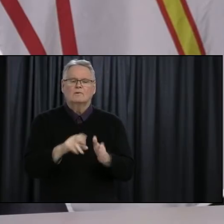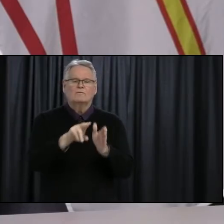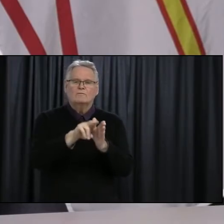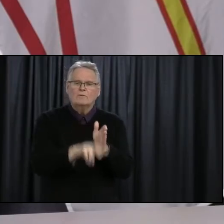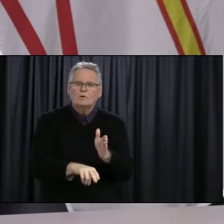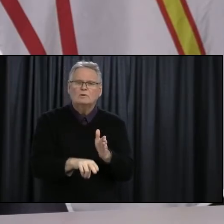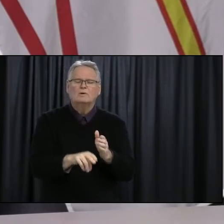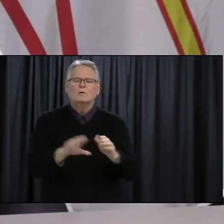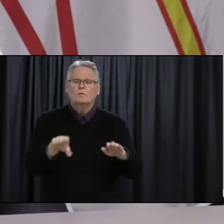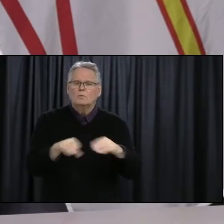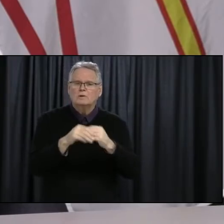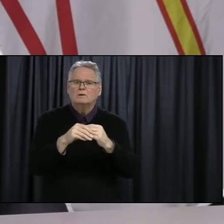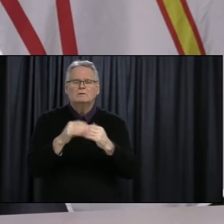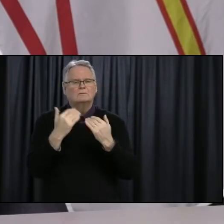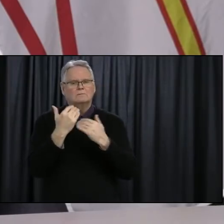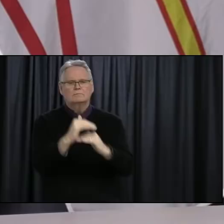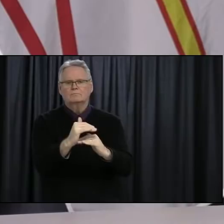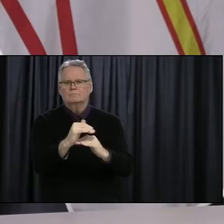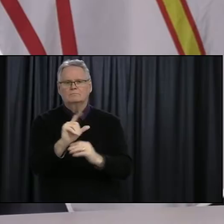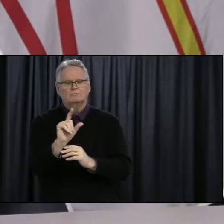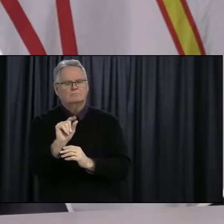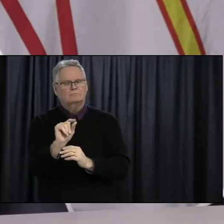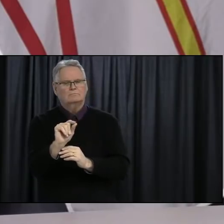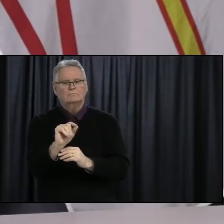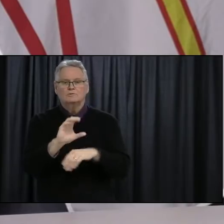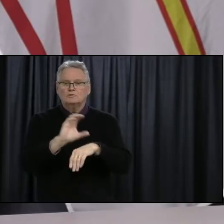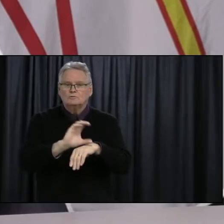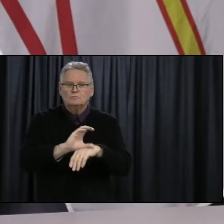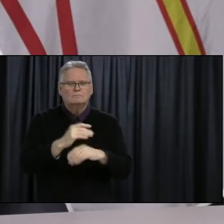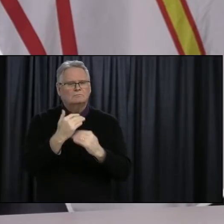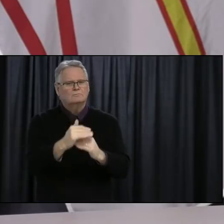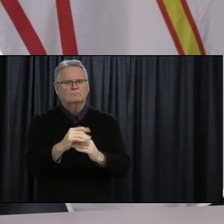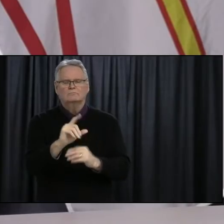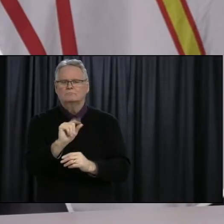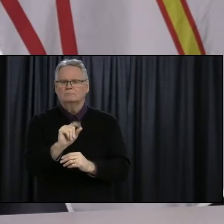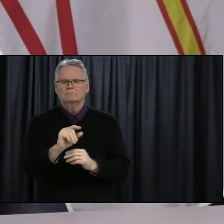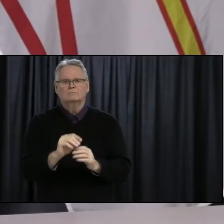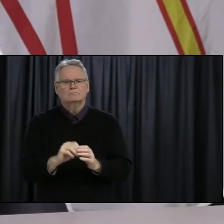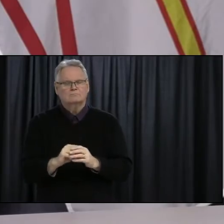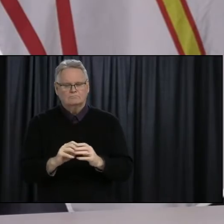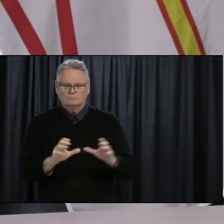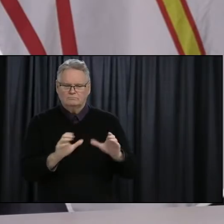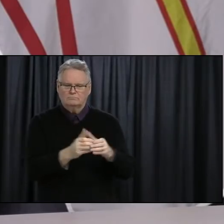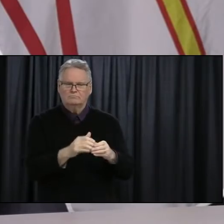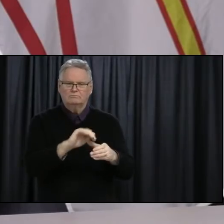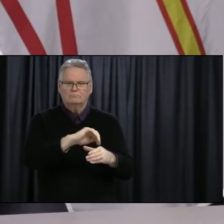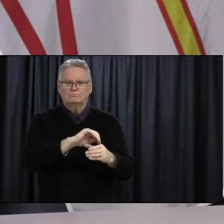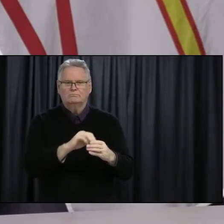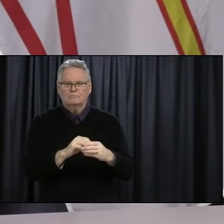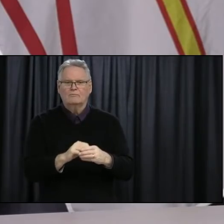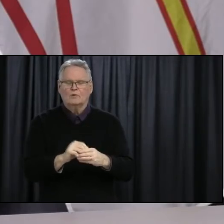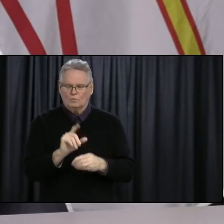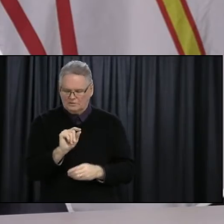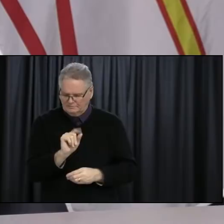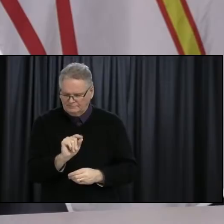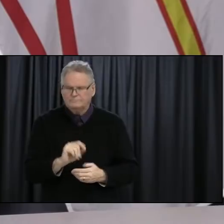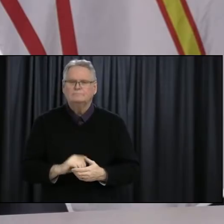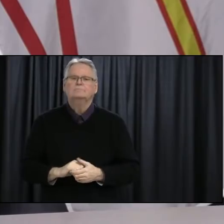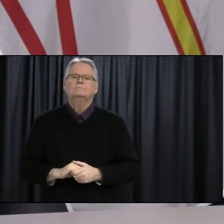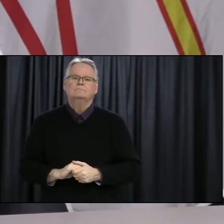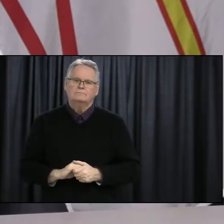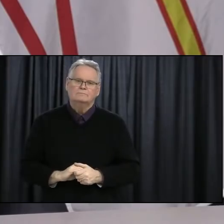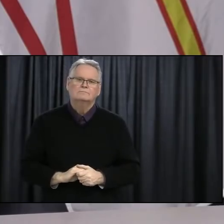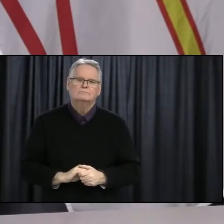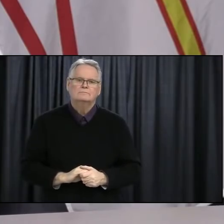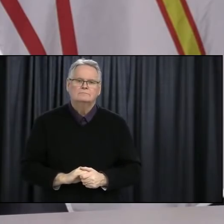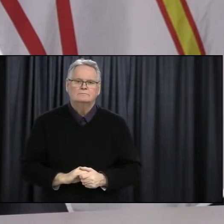and faith-based organizations. Limited visitation is permitted for funerals, provided physical